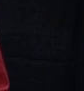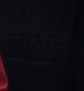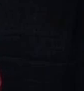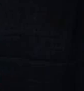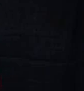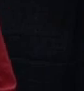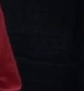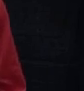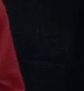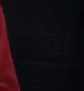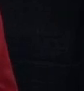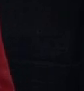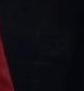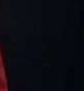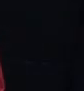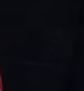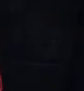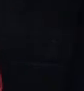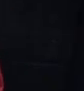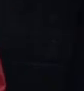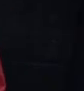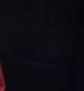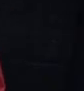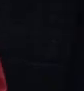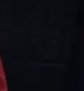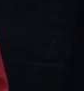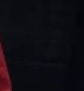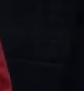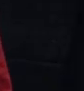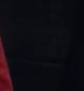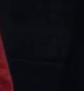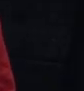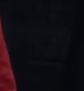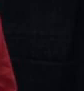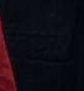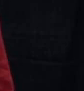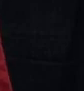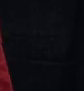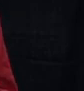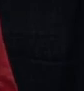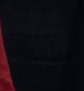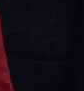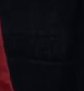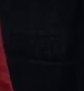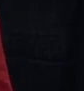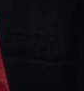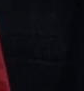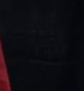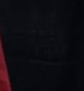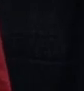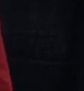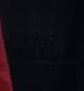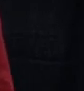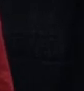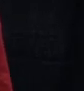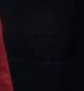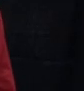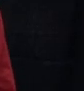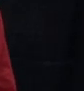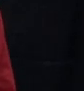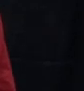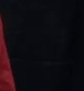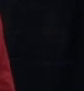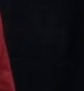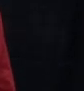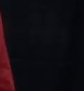And we are live, folks, back at the 25th Annual Family Cafe. It's a banner year for this fine organization